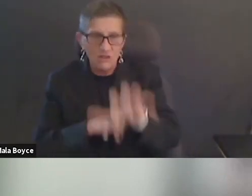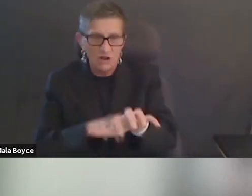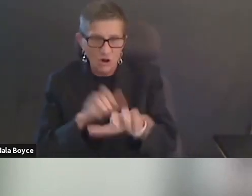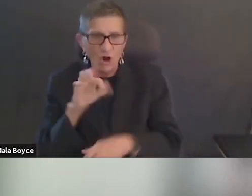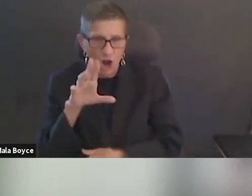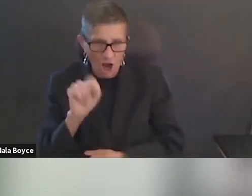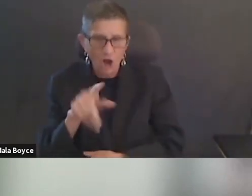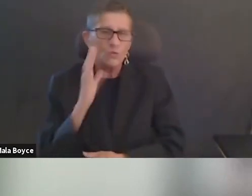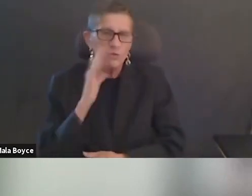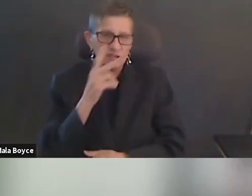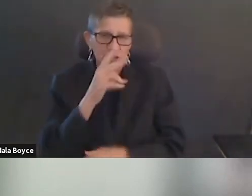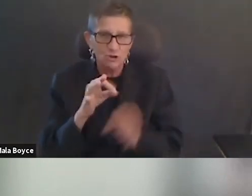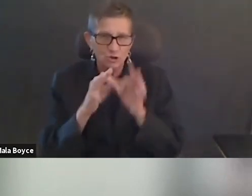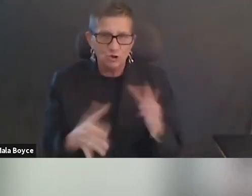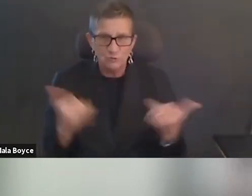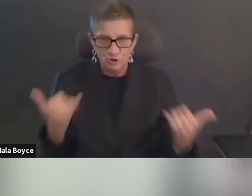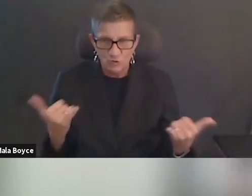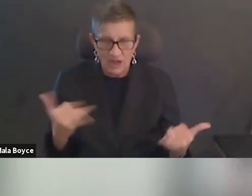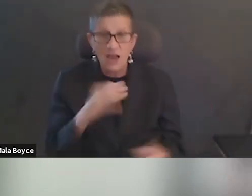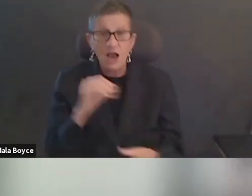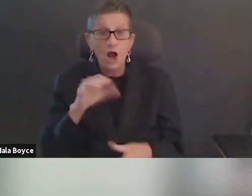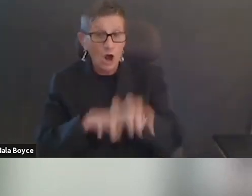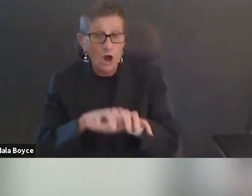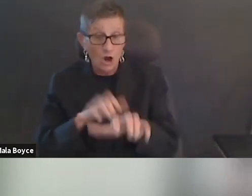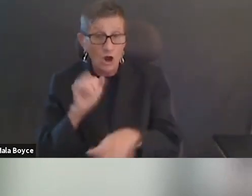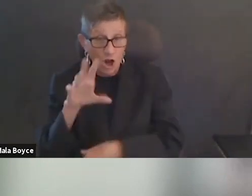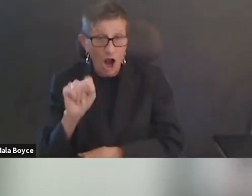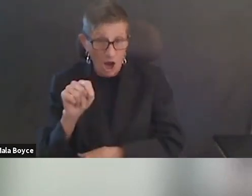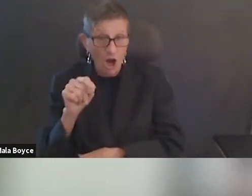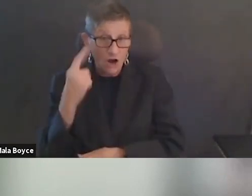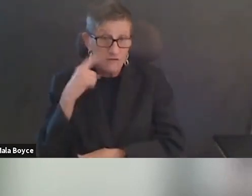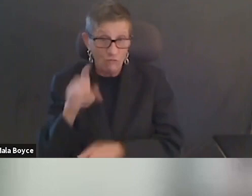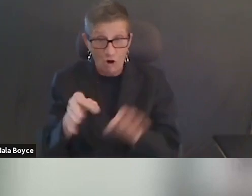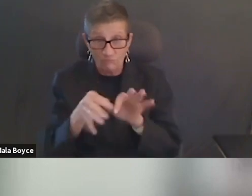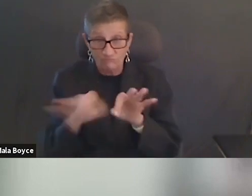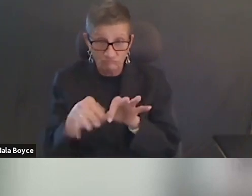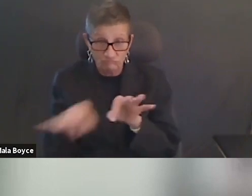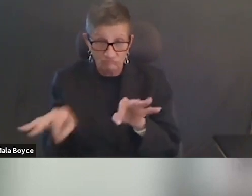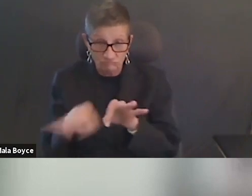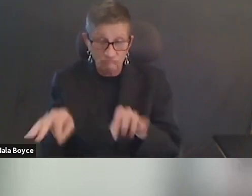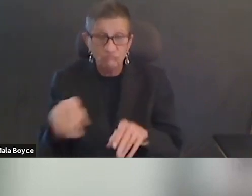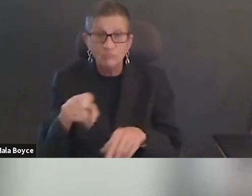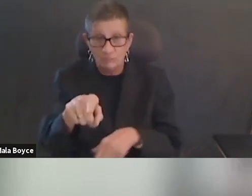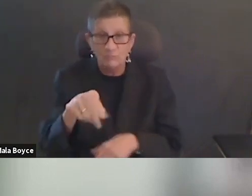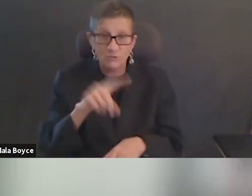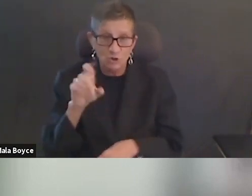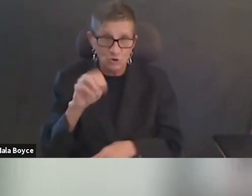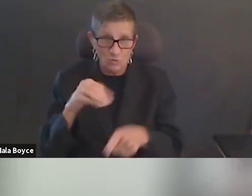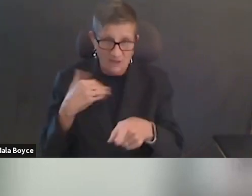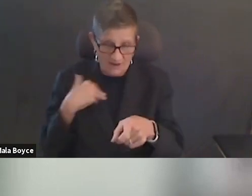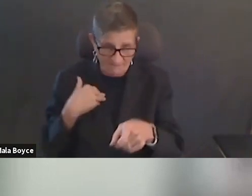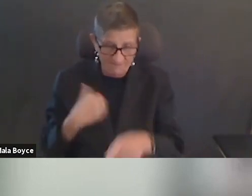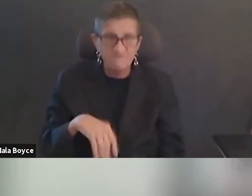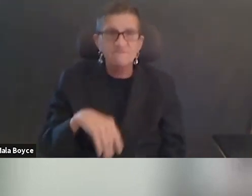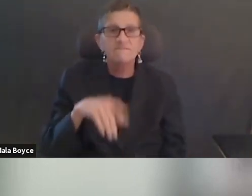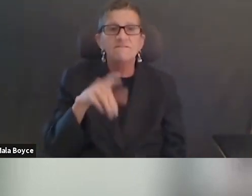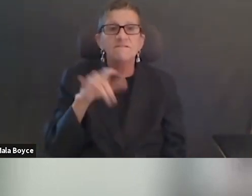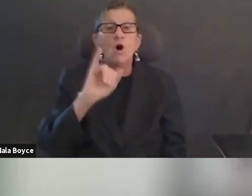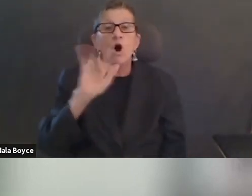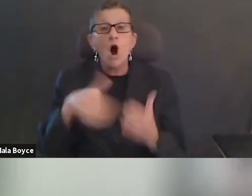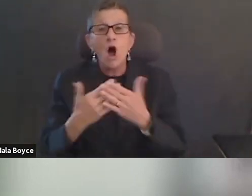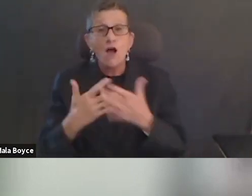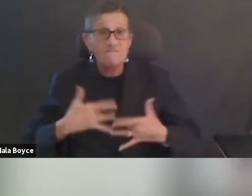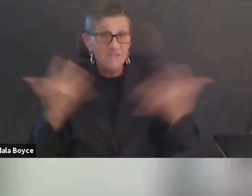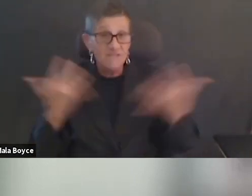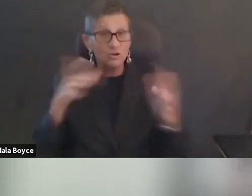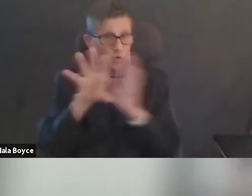throughout the event, and the CART captioning is also available through the live transcript Zoom feature. All of the events are also being recorded and will be